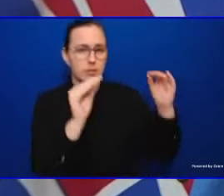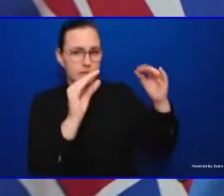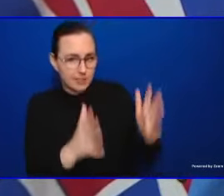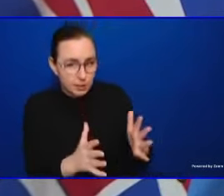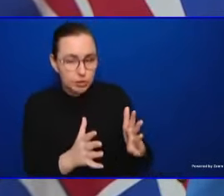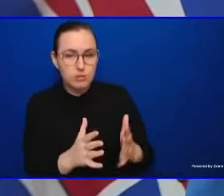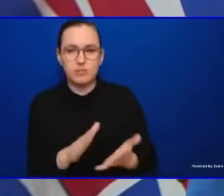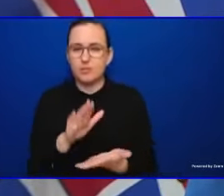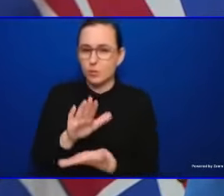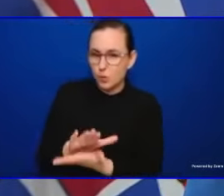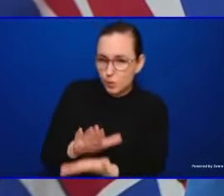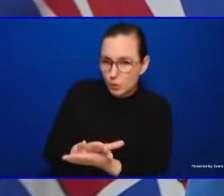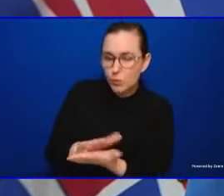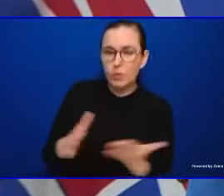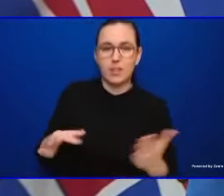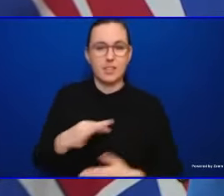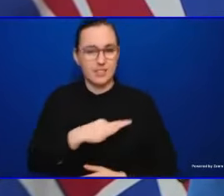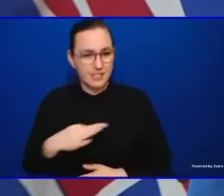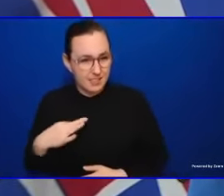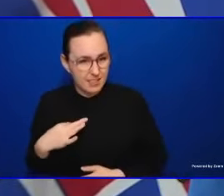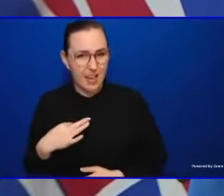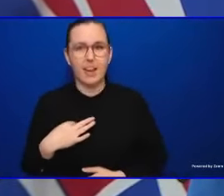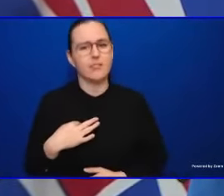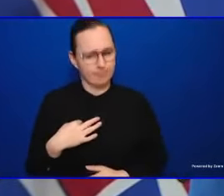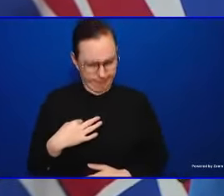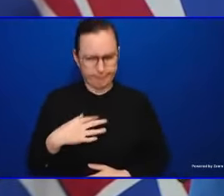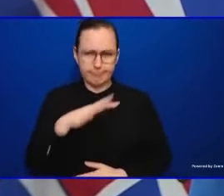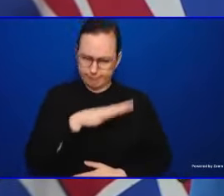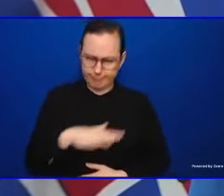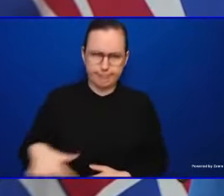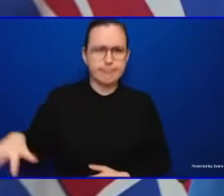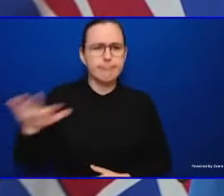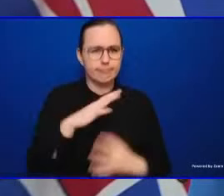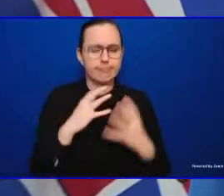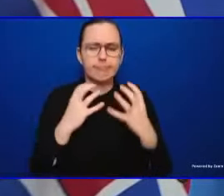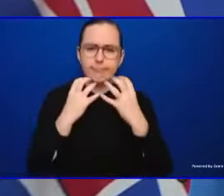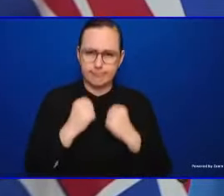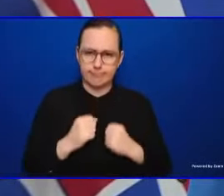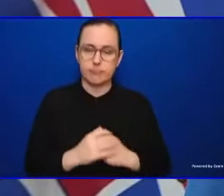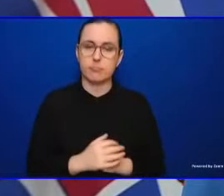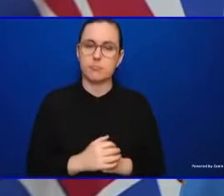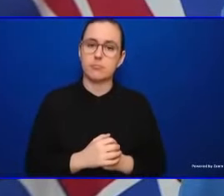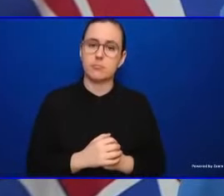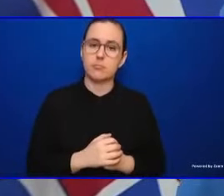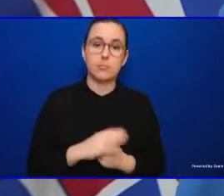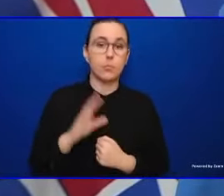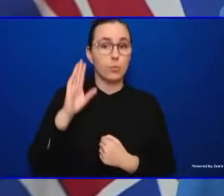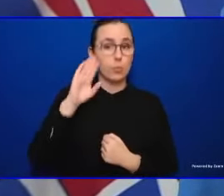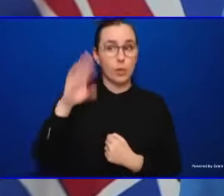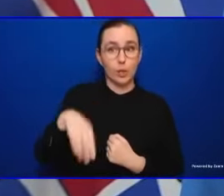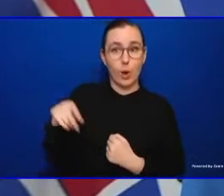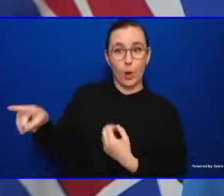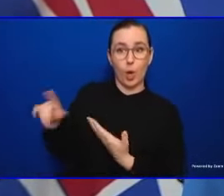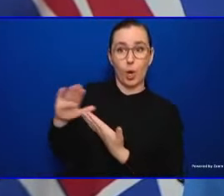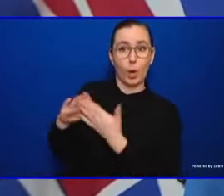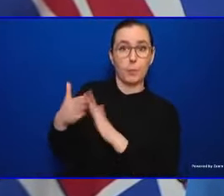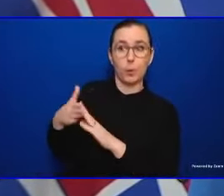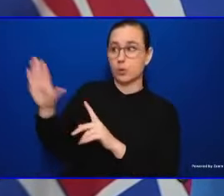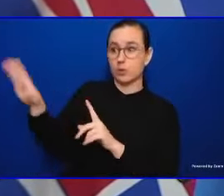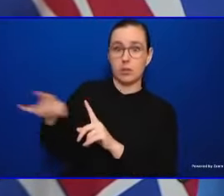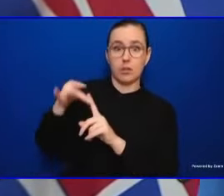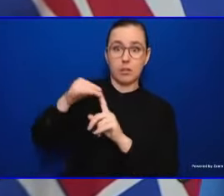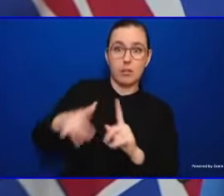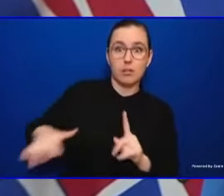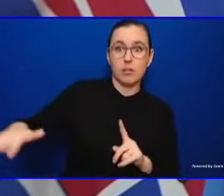community. And so we know that students and staff in our schools will be affected by this latest variant.